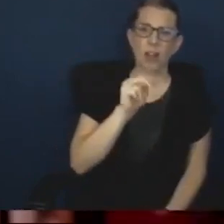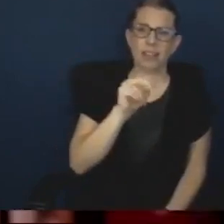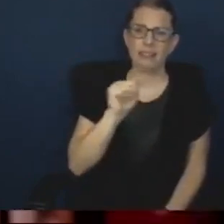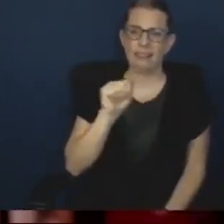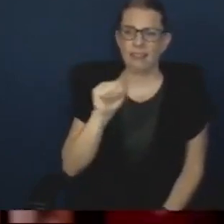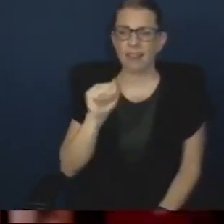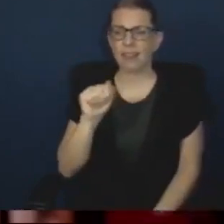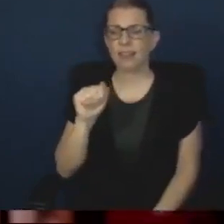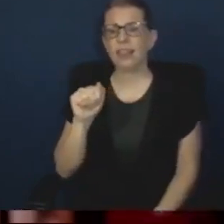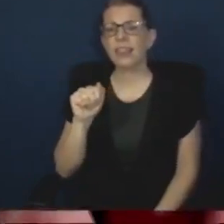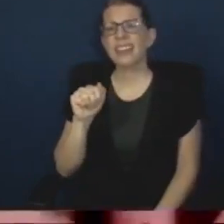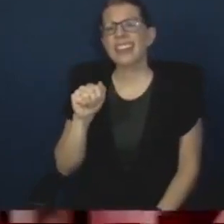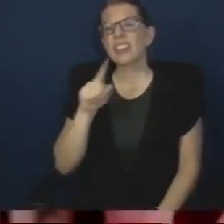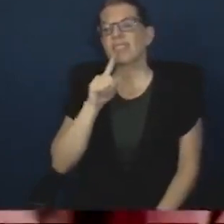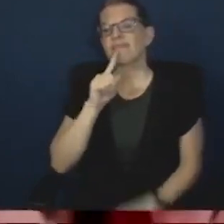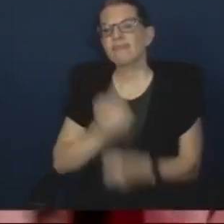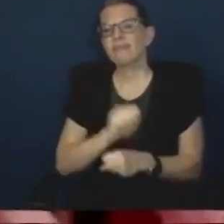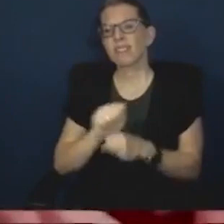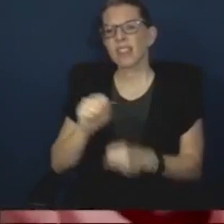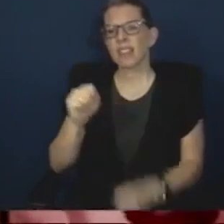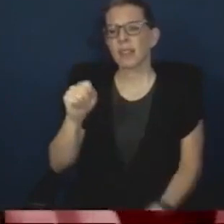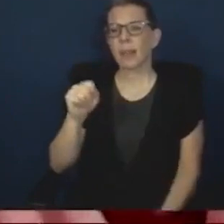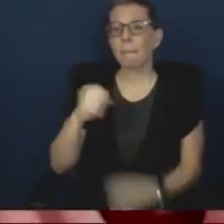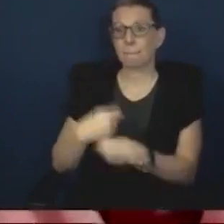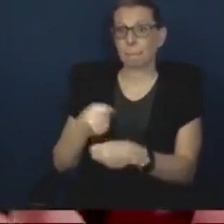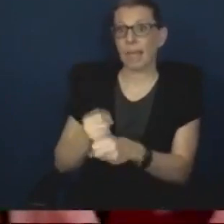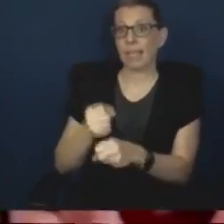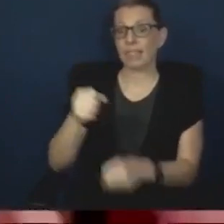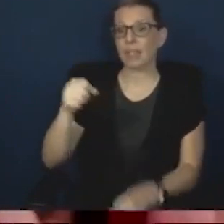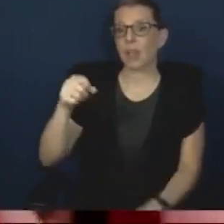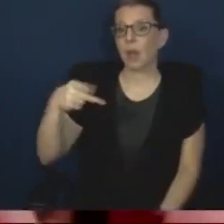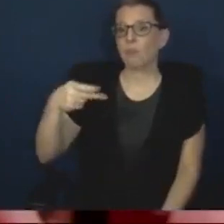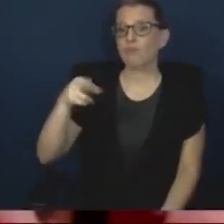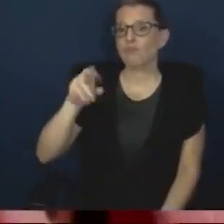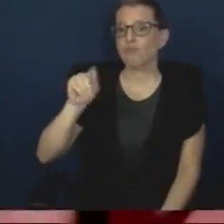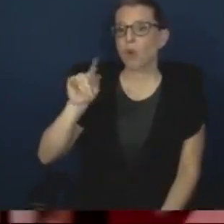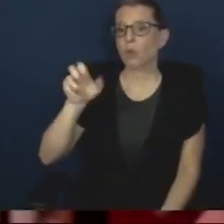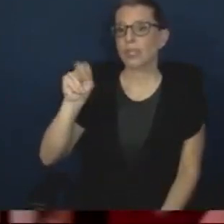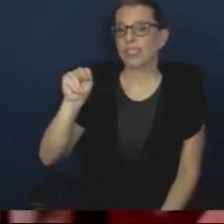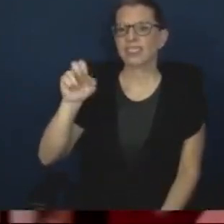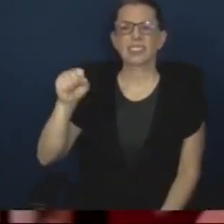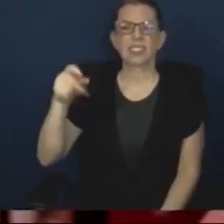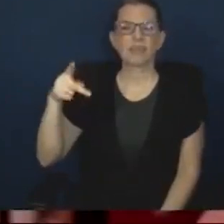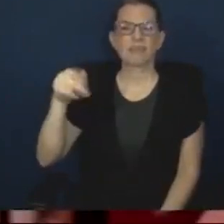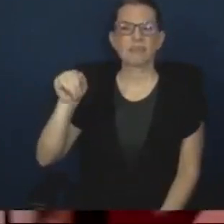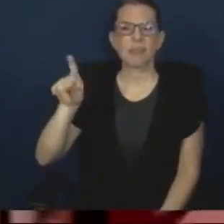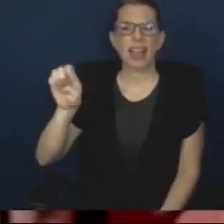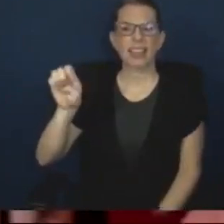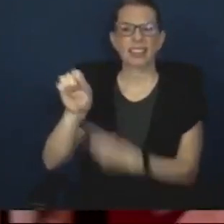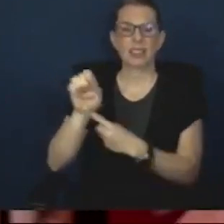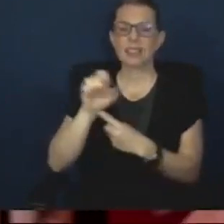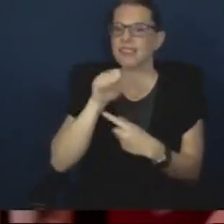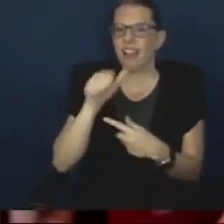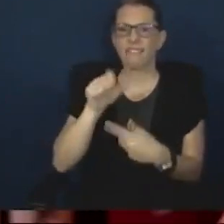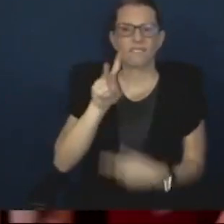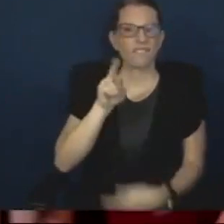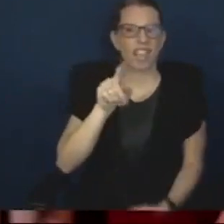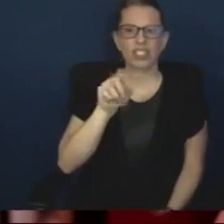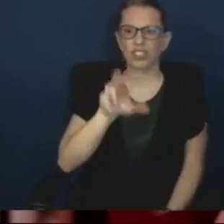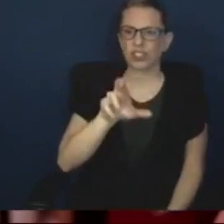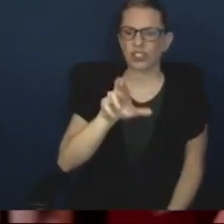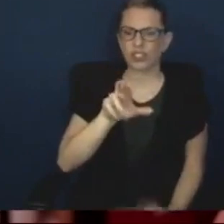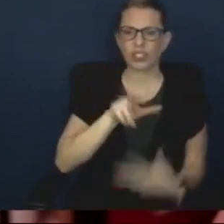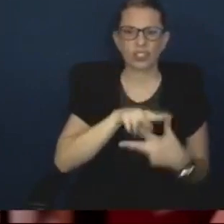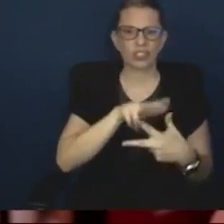protein product. They make the spike protein as opposed to mRNA or the vectors, which deliver the gene for it or the